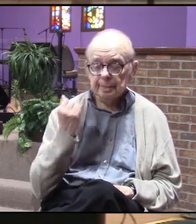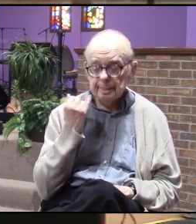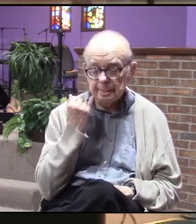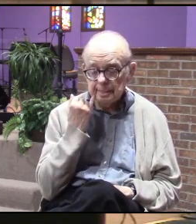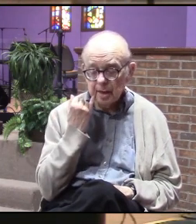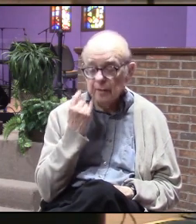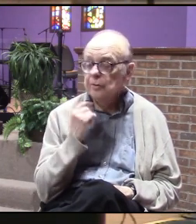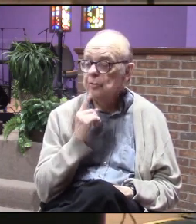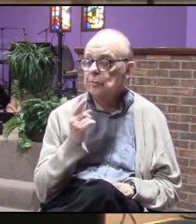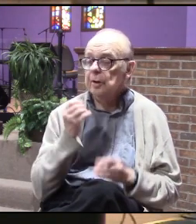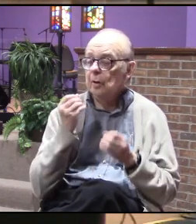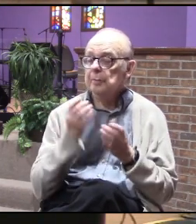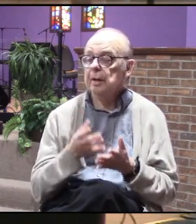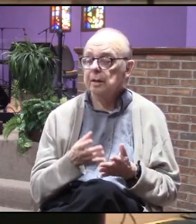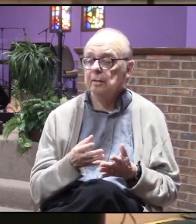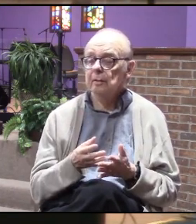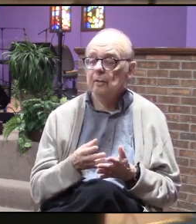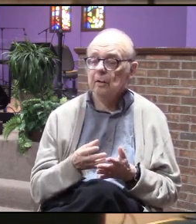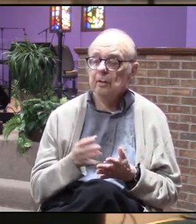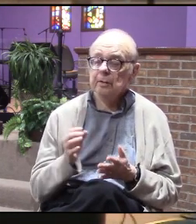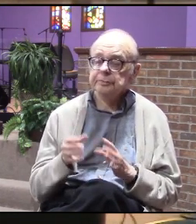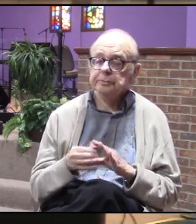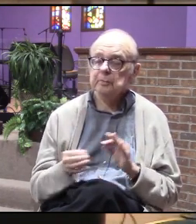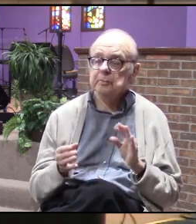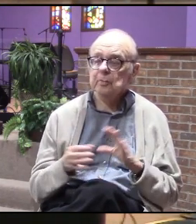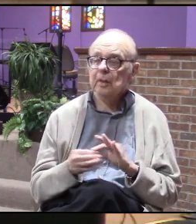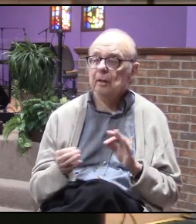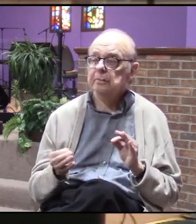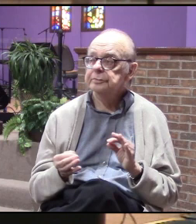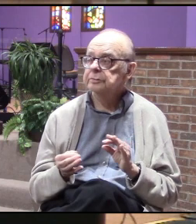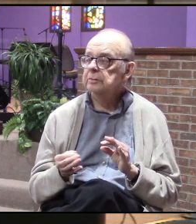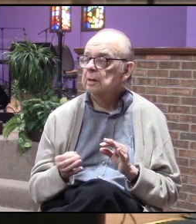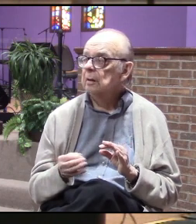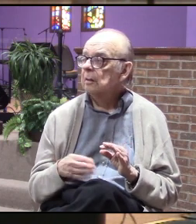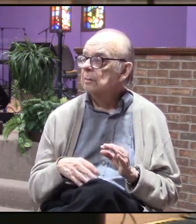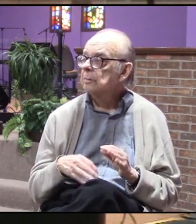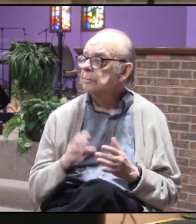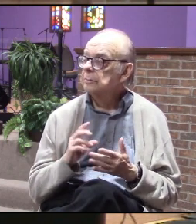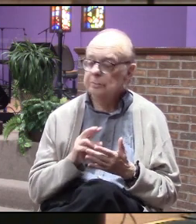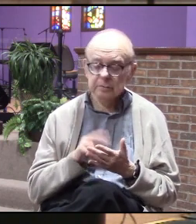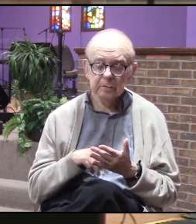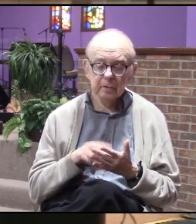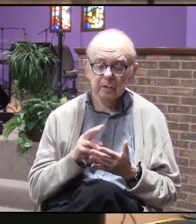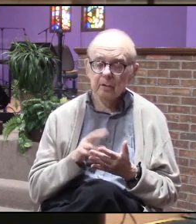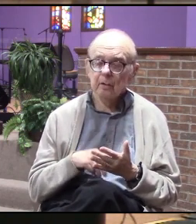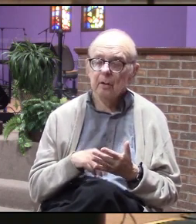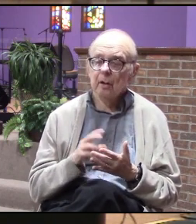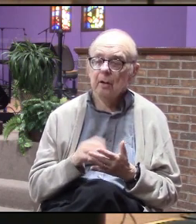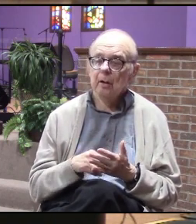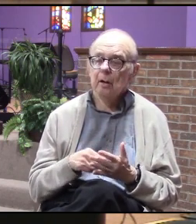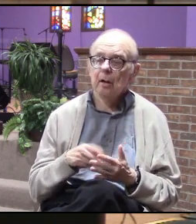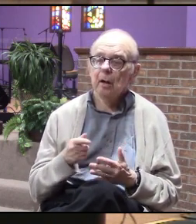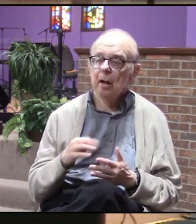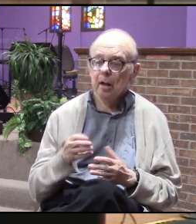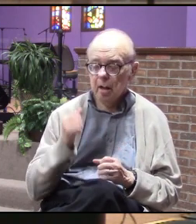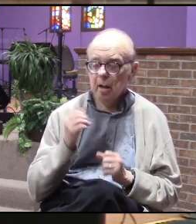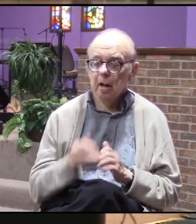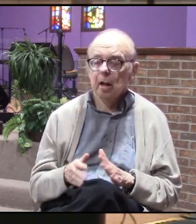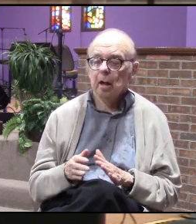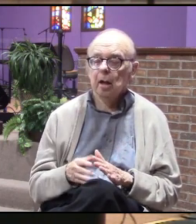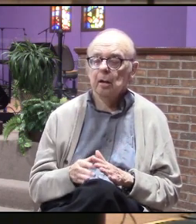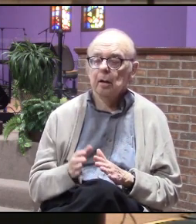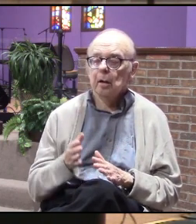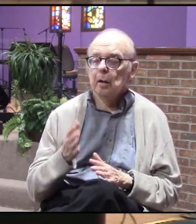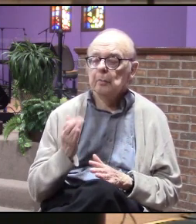be obedient. So in this story, we find that Noah got blessed because he chose